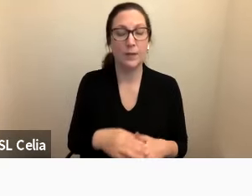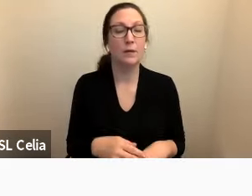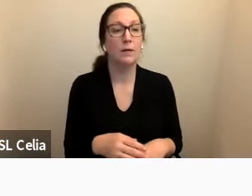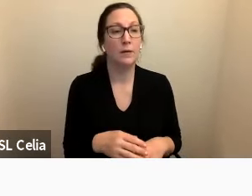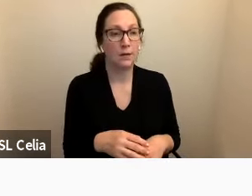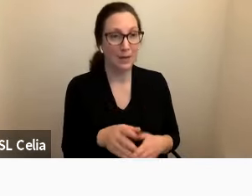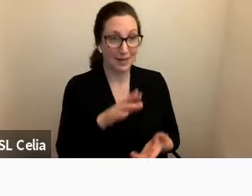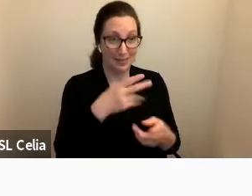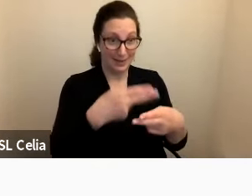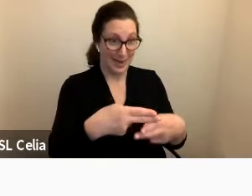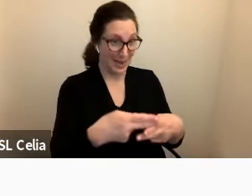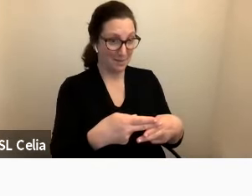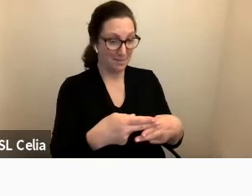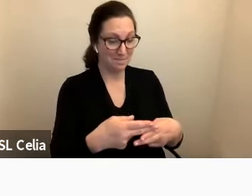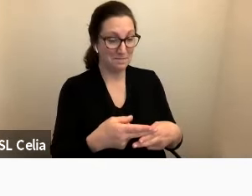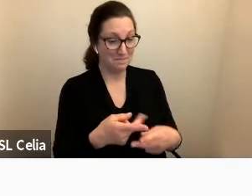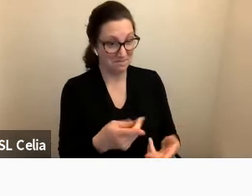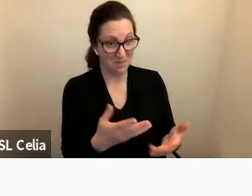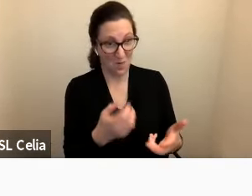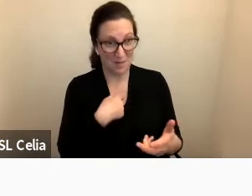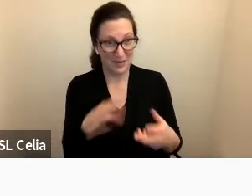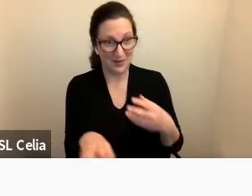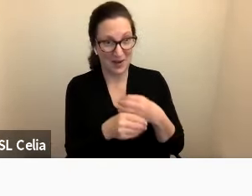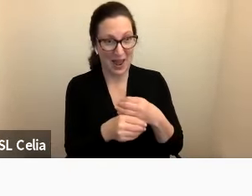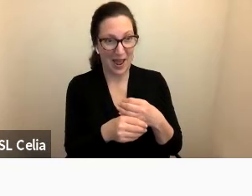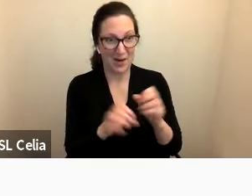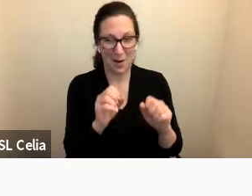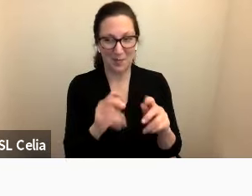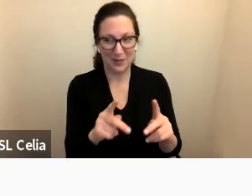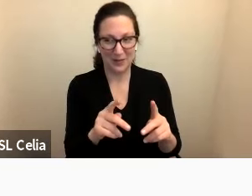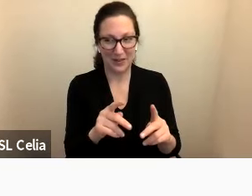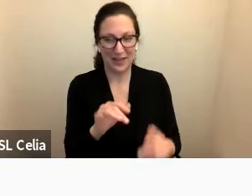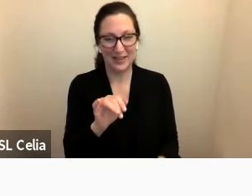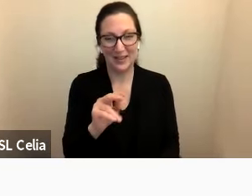I'm wondering if you're going to ask me to add the opportunity index score.